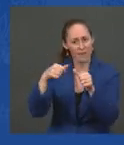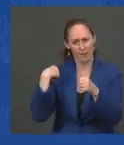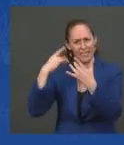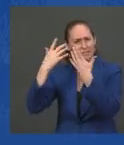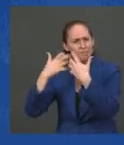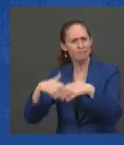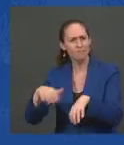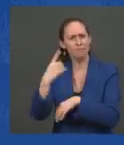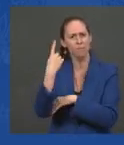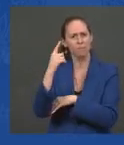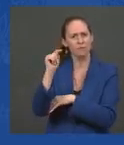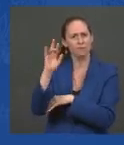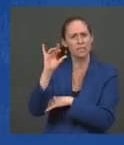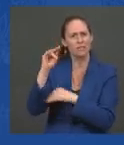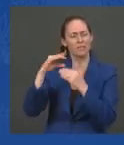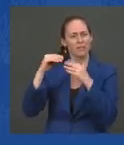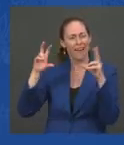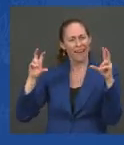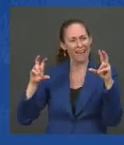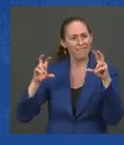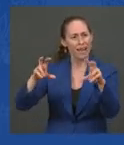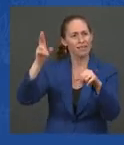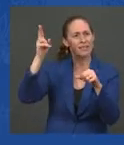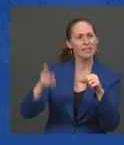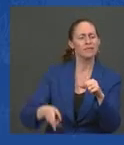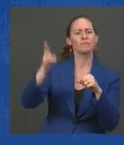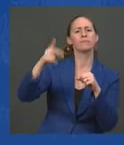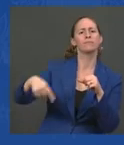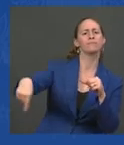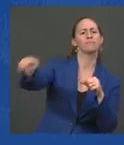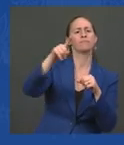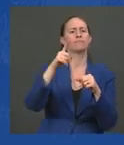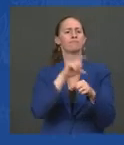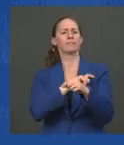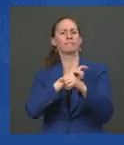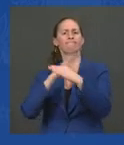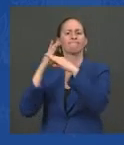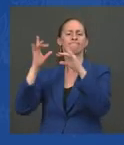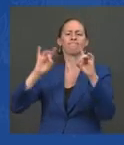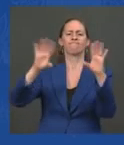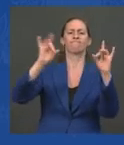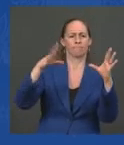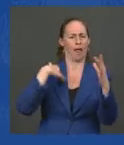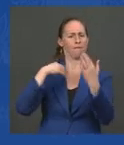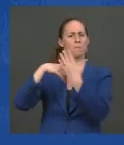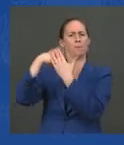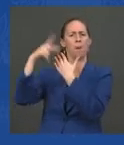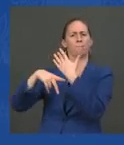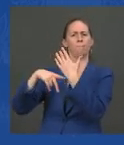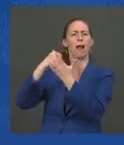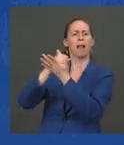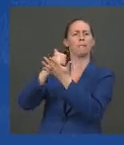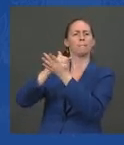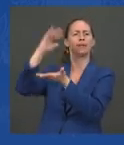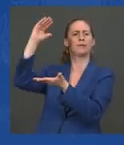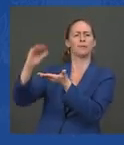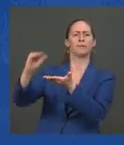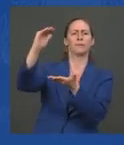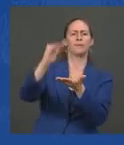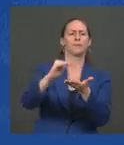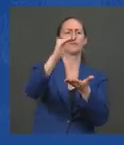in community policing and violence intervention programs. And we're shown to reduce, some of these programs reduce violence by